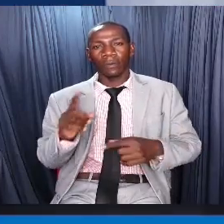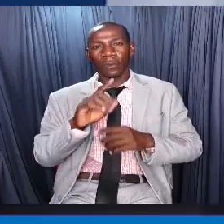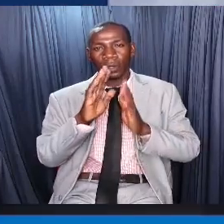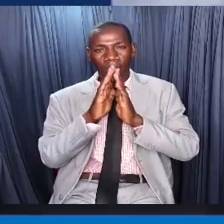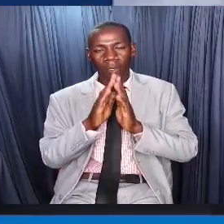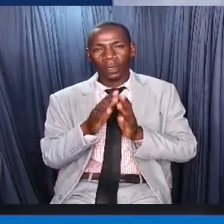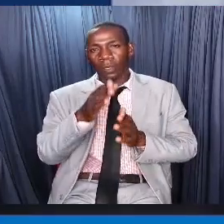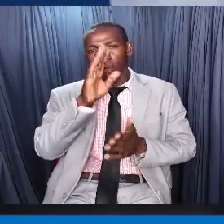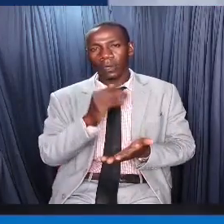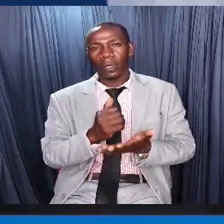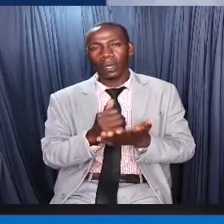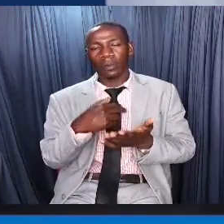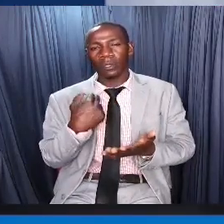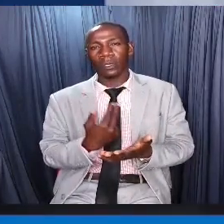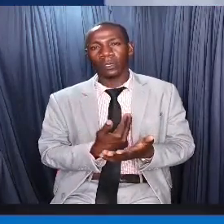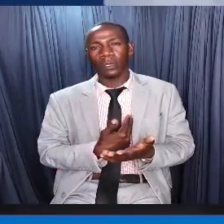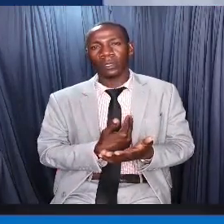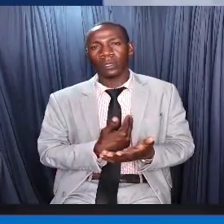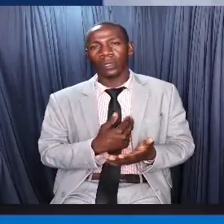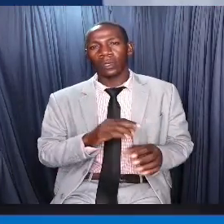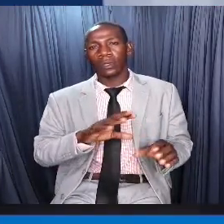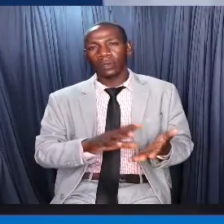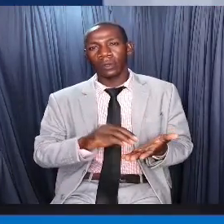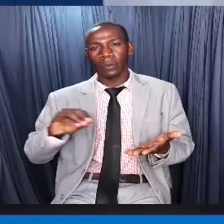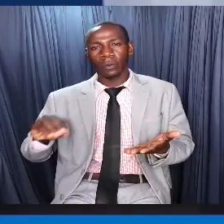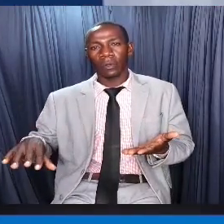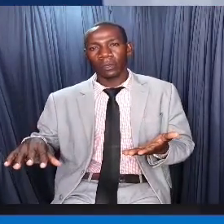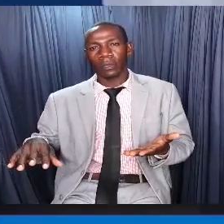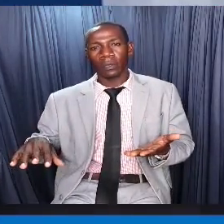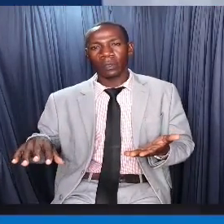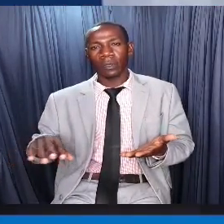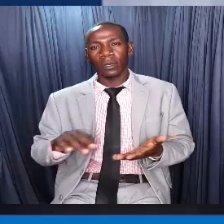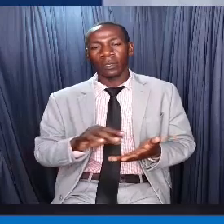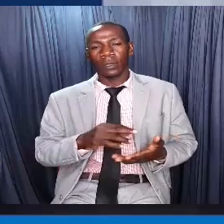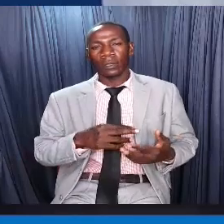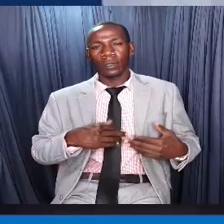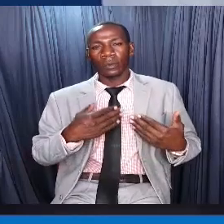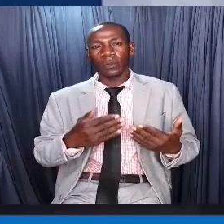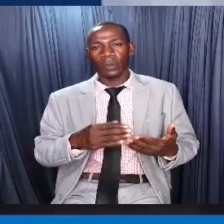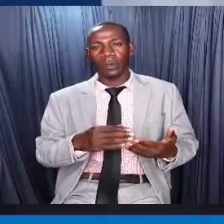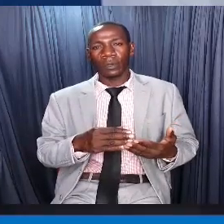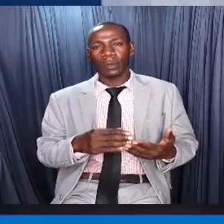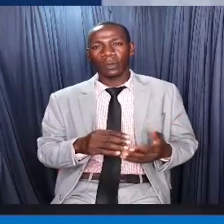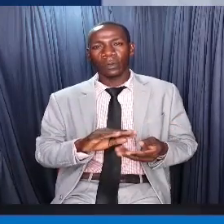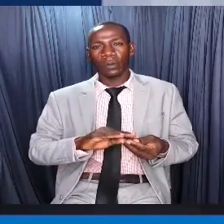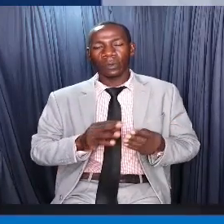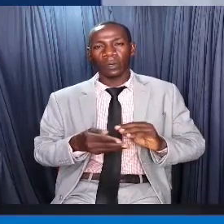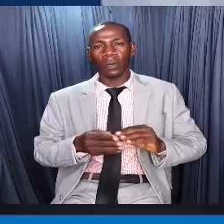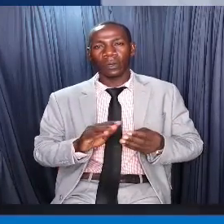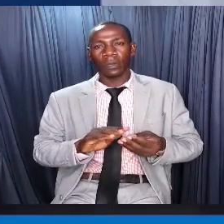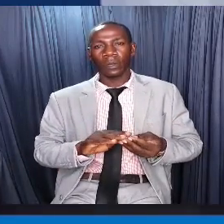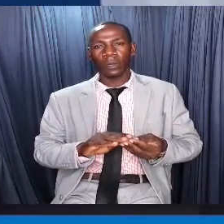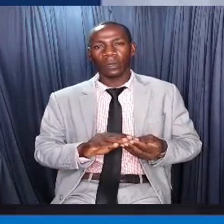prayers. Mungu atujalie. God to enable us. Atuondolee. And take away from us. Roho ya toba. The spirit of. Atuumbie. Creating